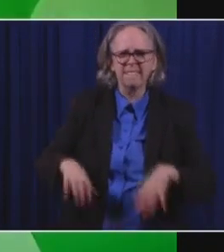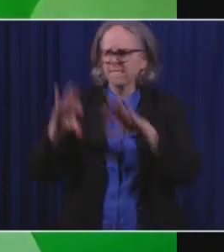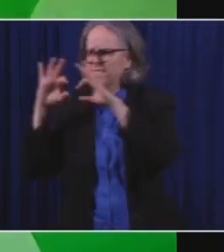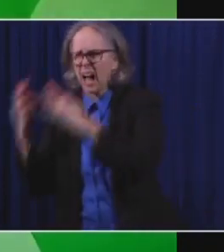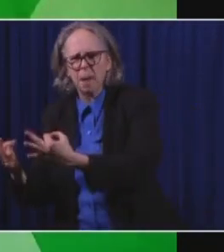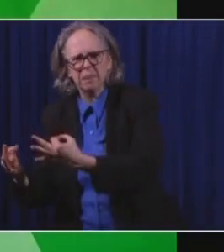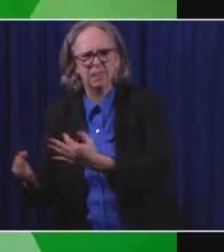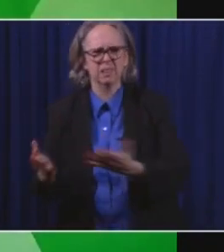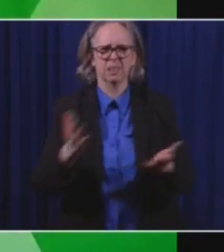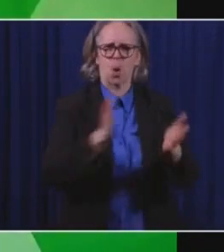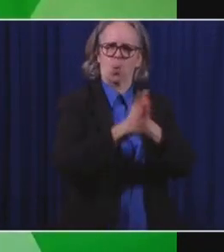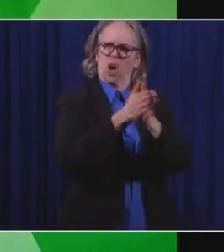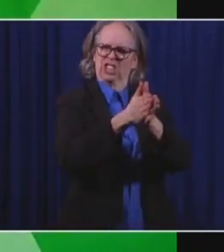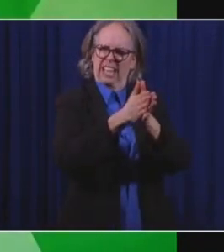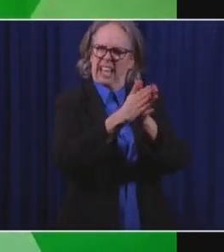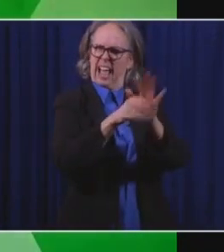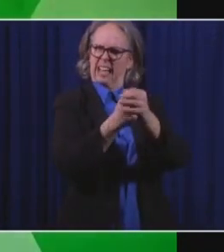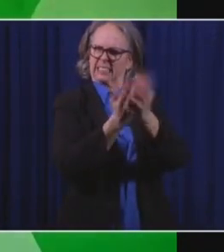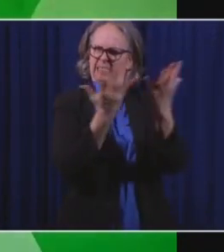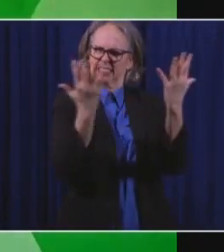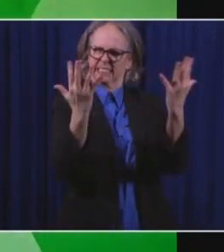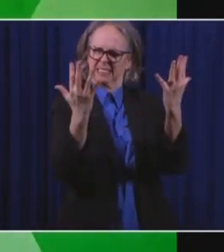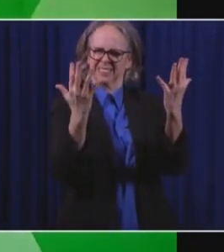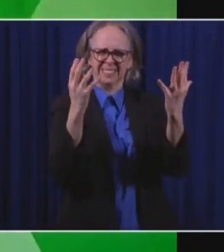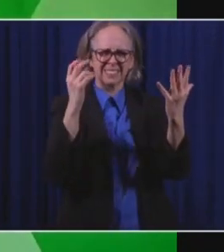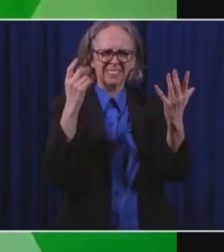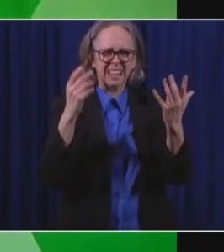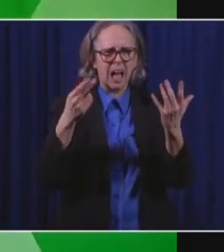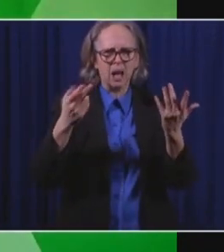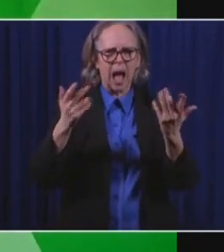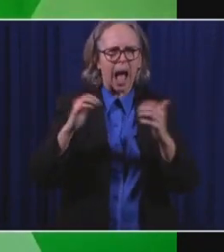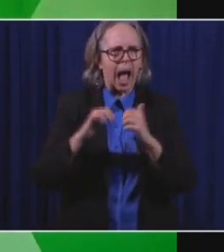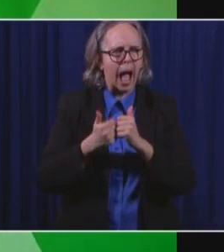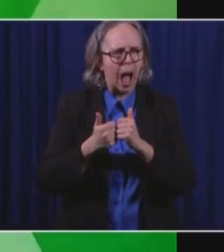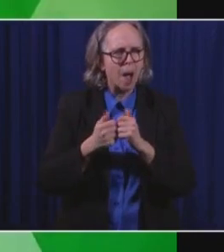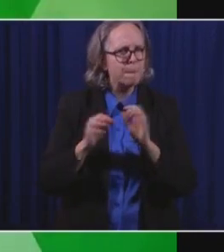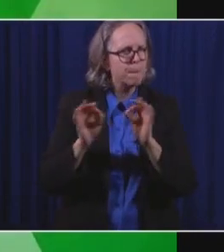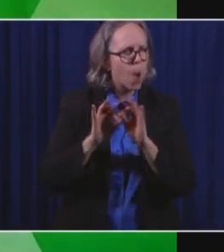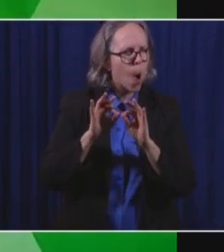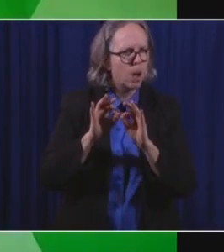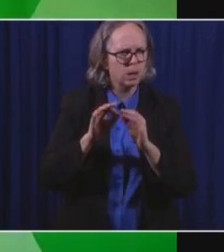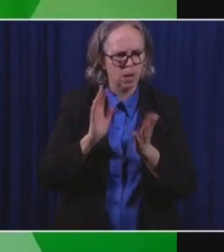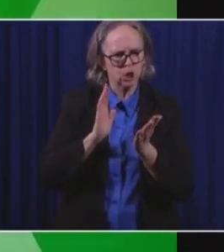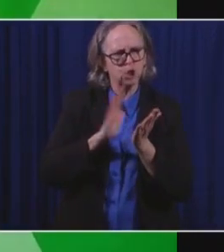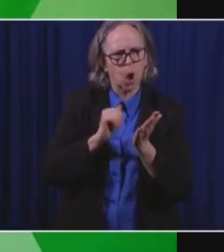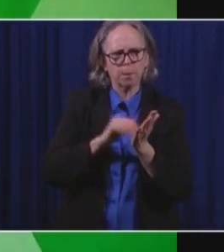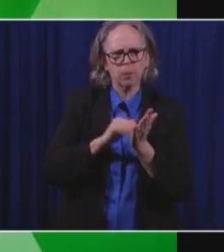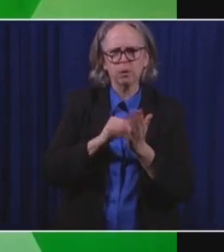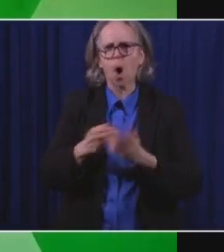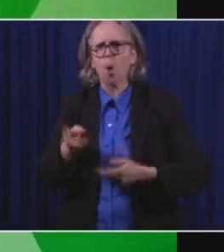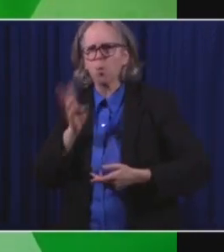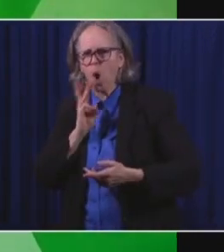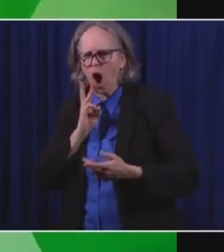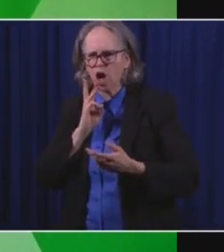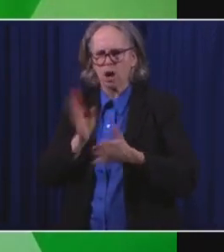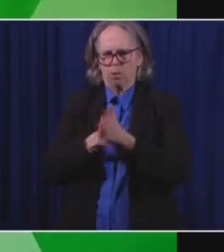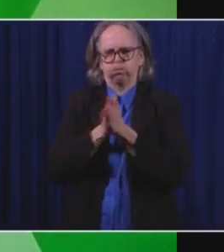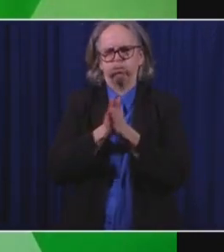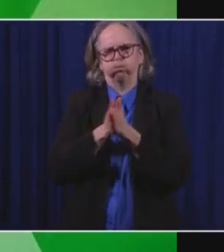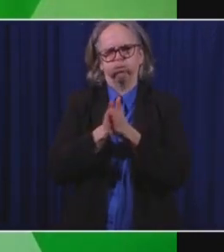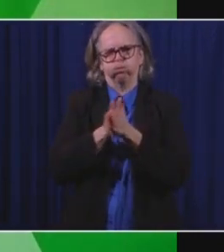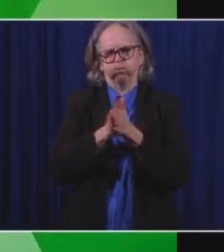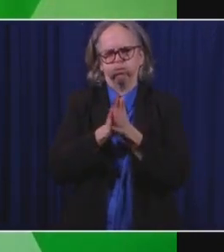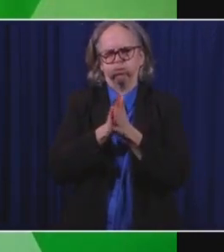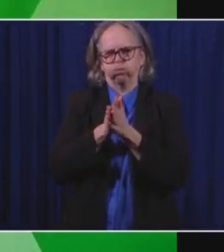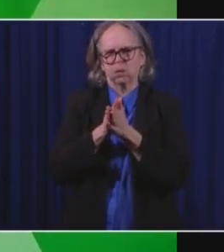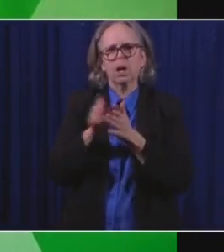way you wash your hands is very important. You need to use soap and water and wash your hands for 20 seconds to get